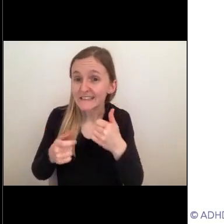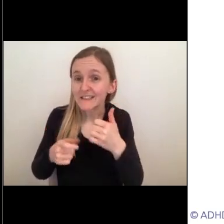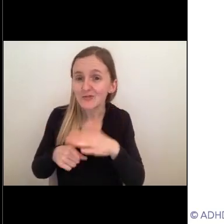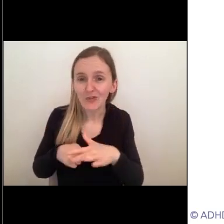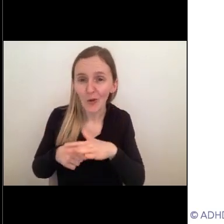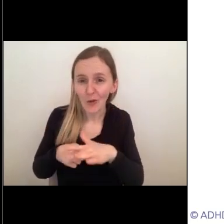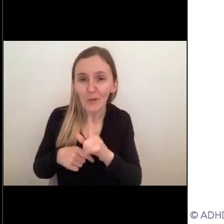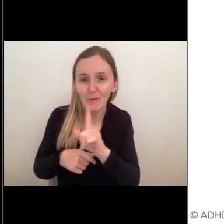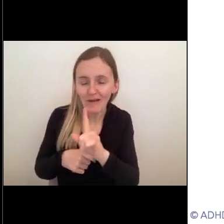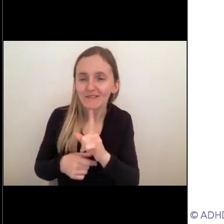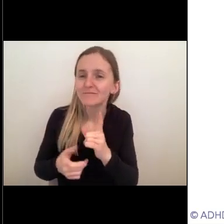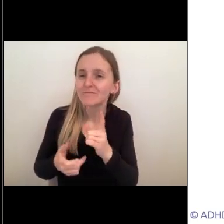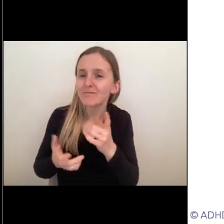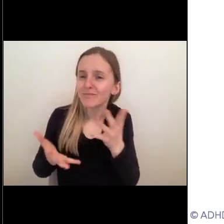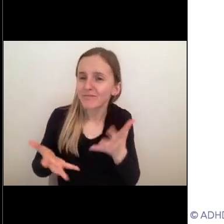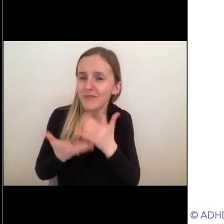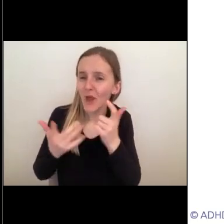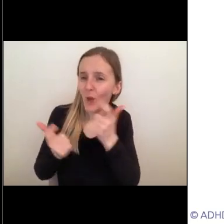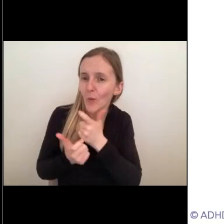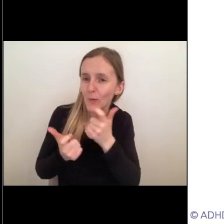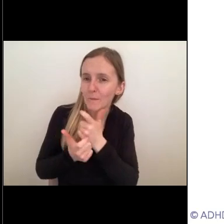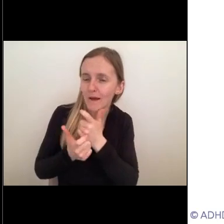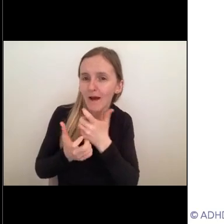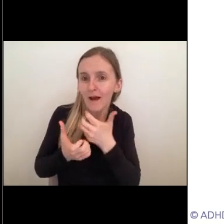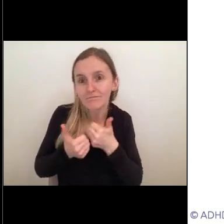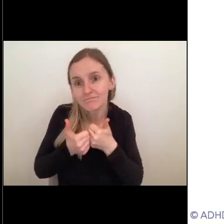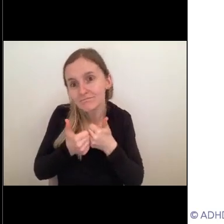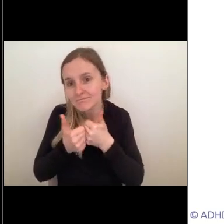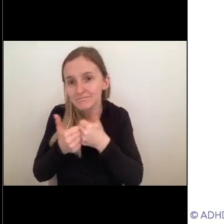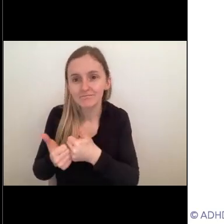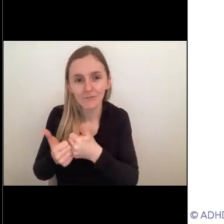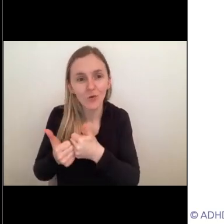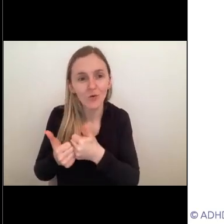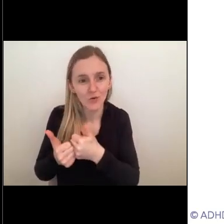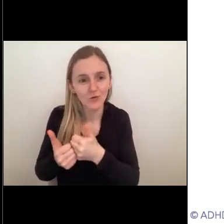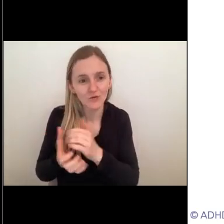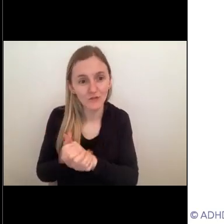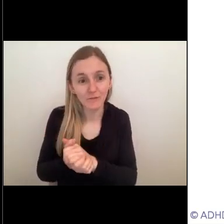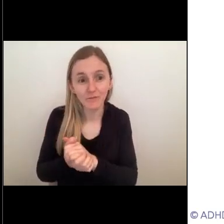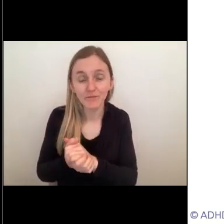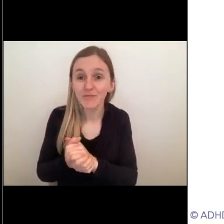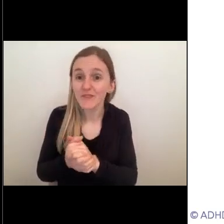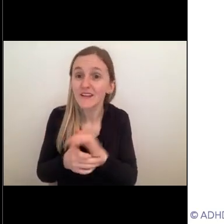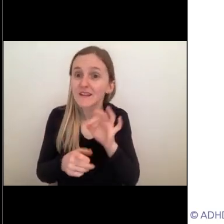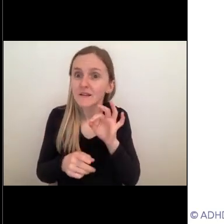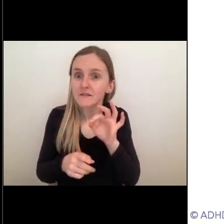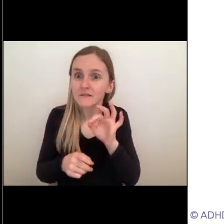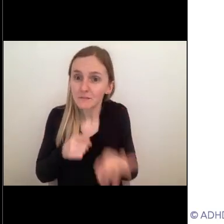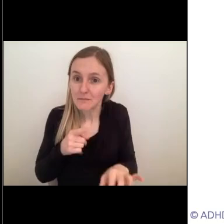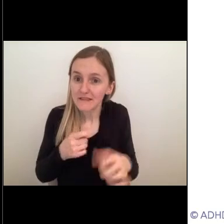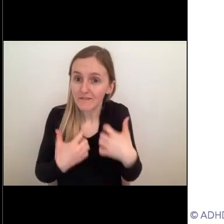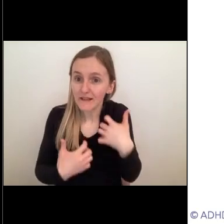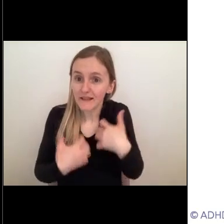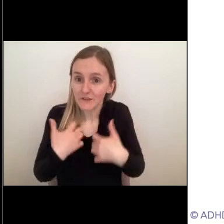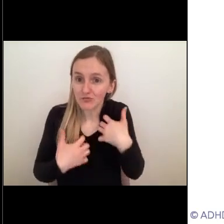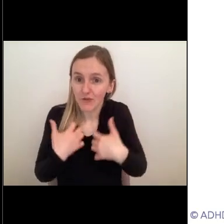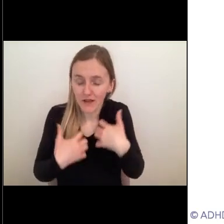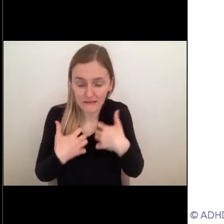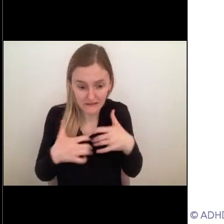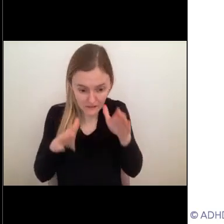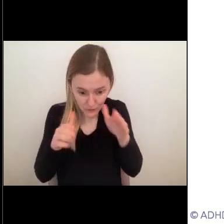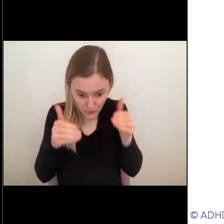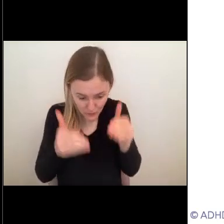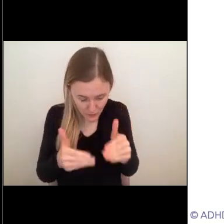know, humour can be a really good way of supporting some of our young people's special interests as well. You know, again, getting